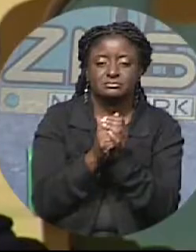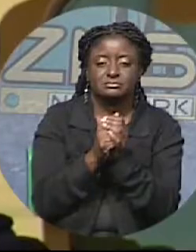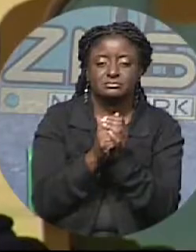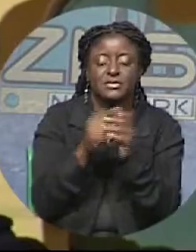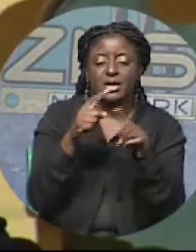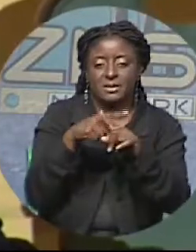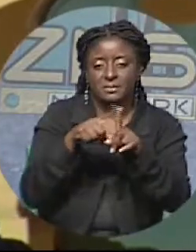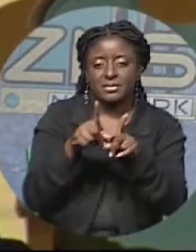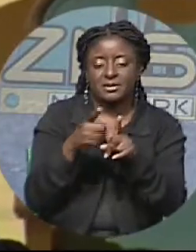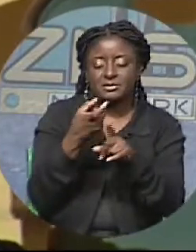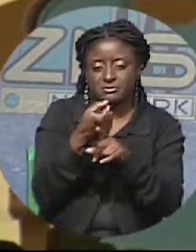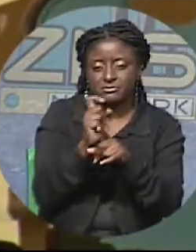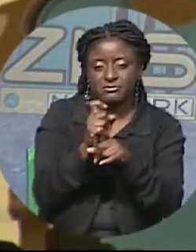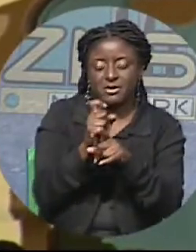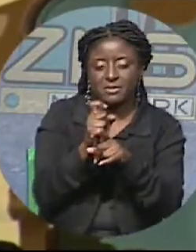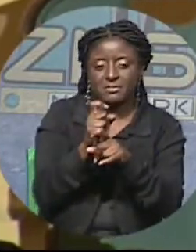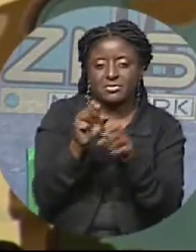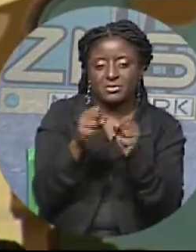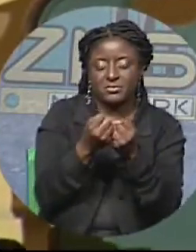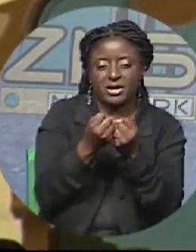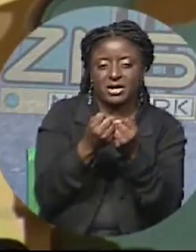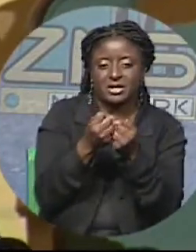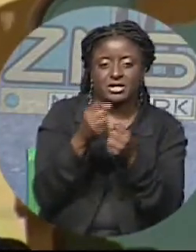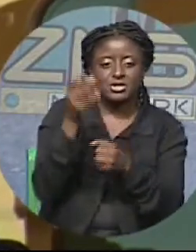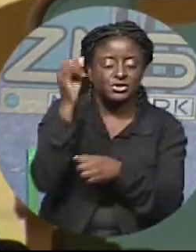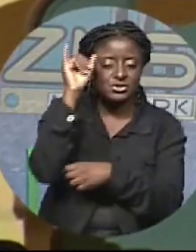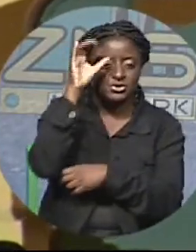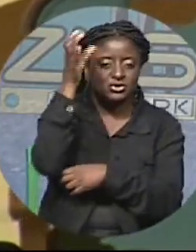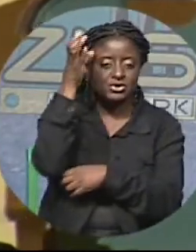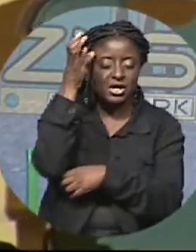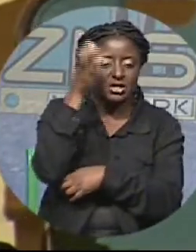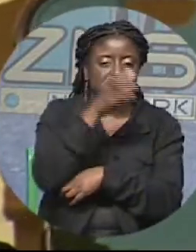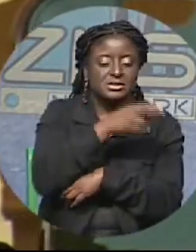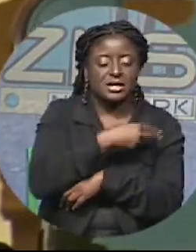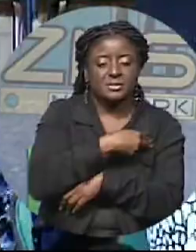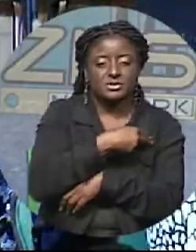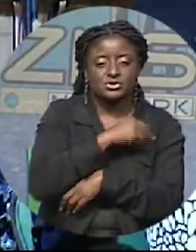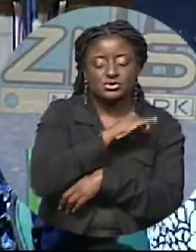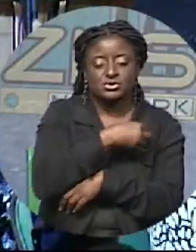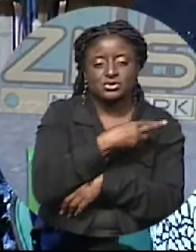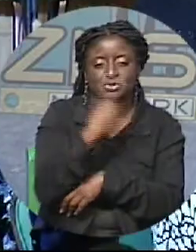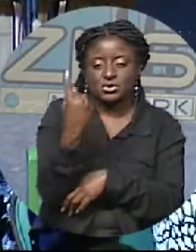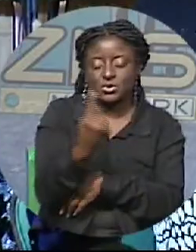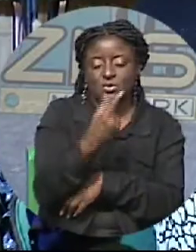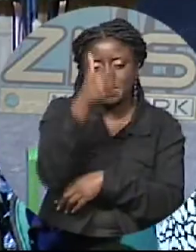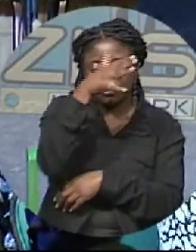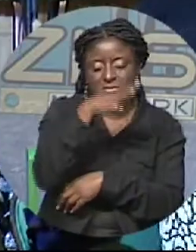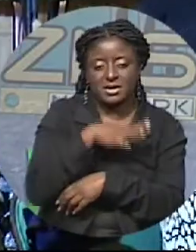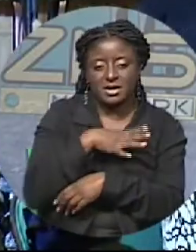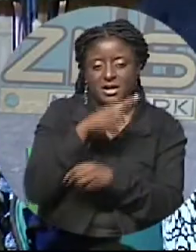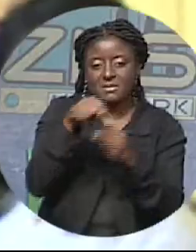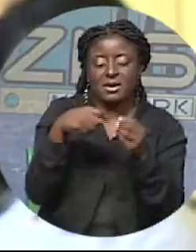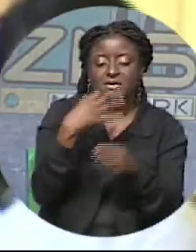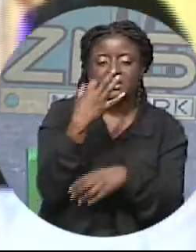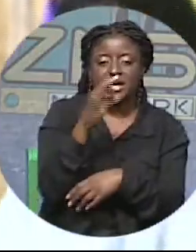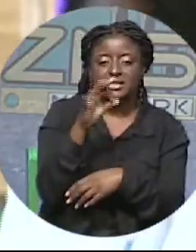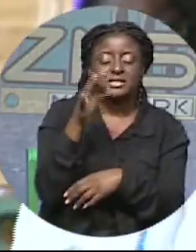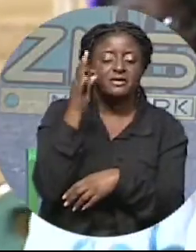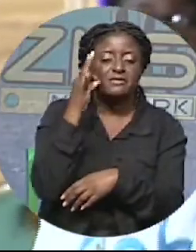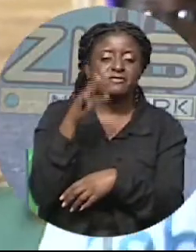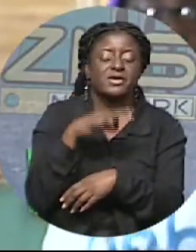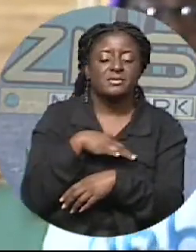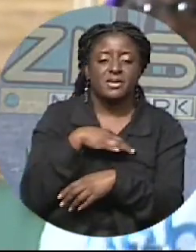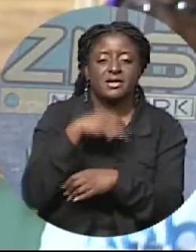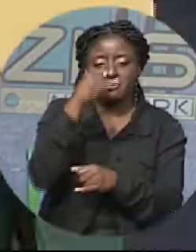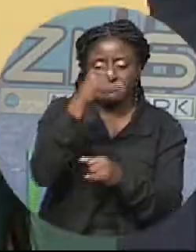But from the break, Charles Hamilton Jr. was the lone male among 19 female foes in the finals of the National Spelling Bee.